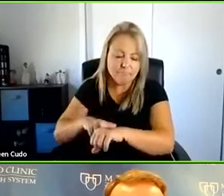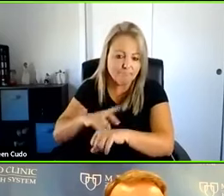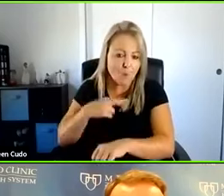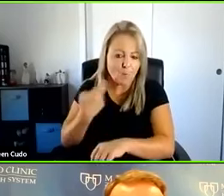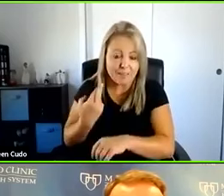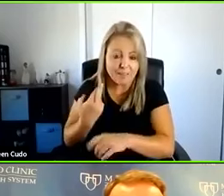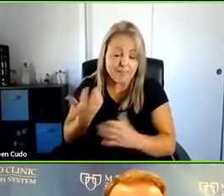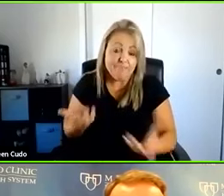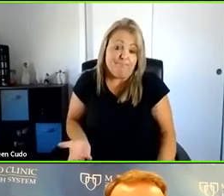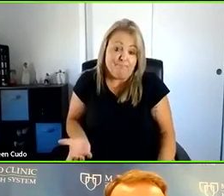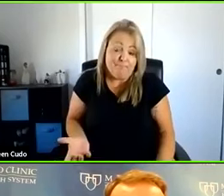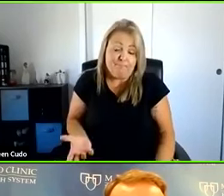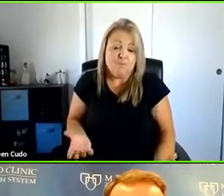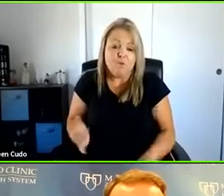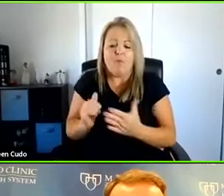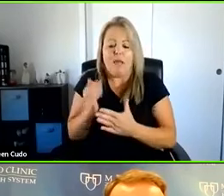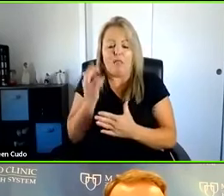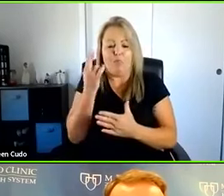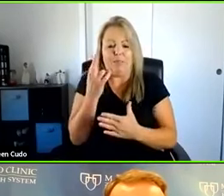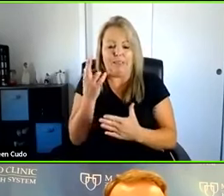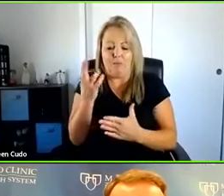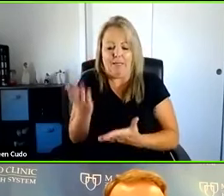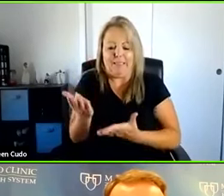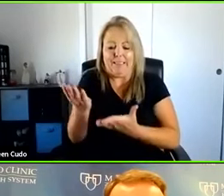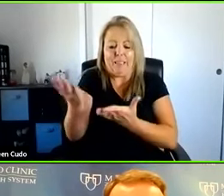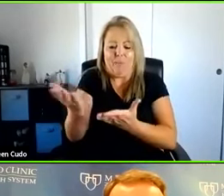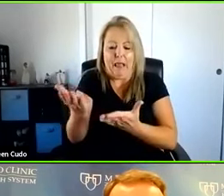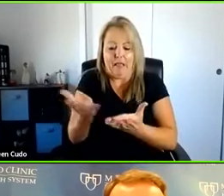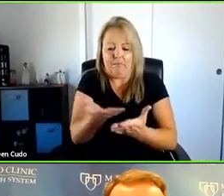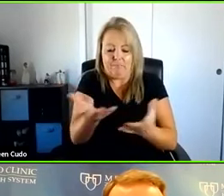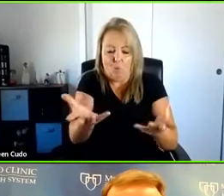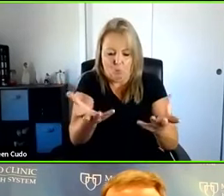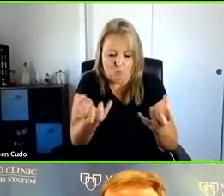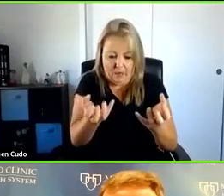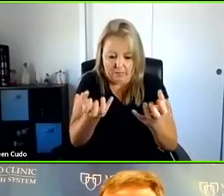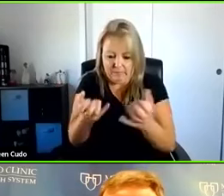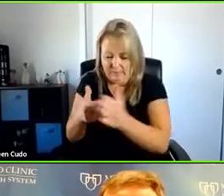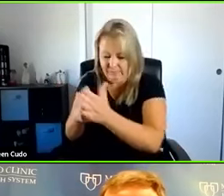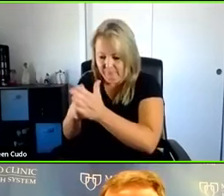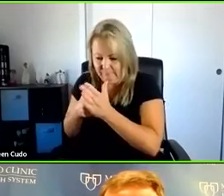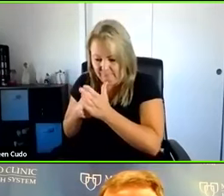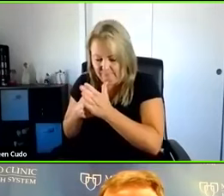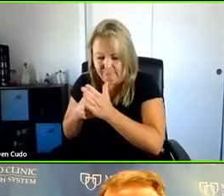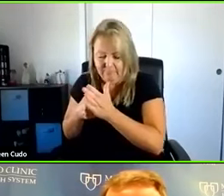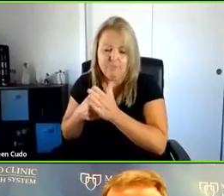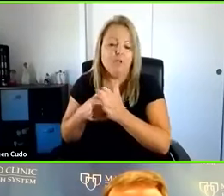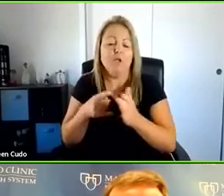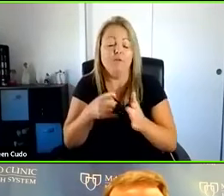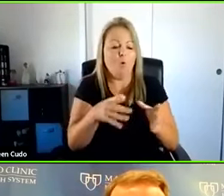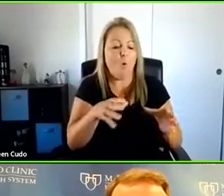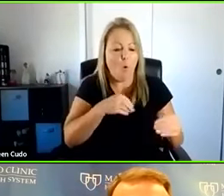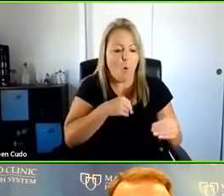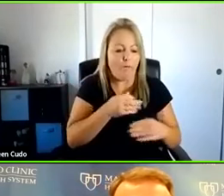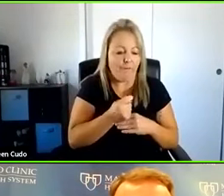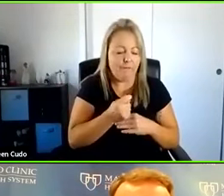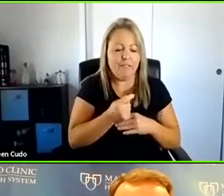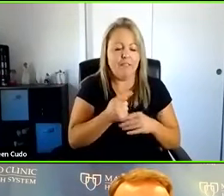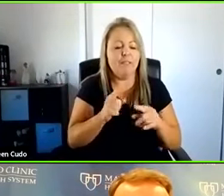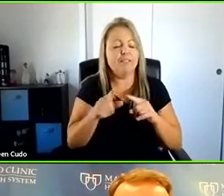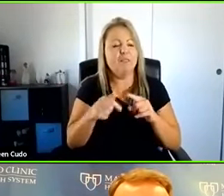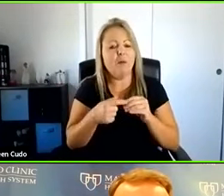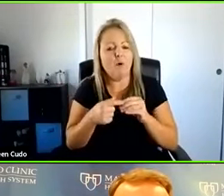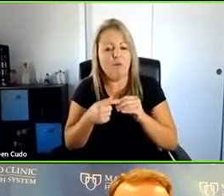that's why, it is a supply and demand question. It's not just on, those that own those establishments. It's also about,